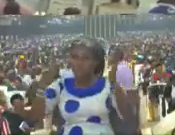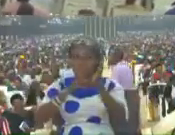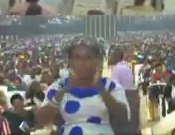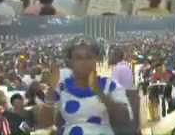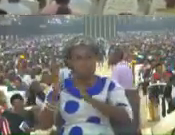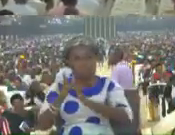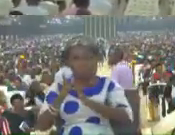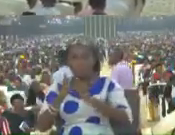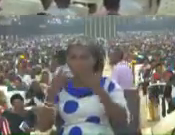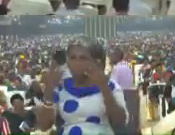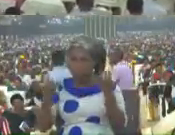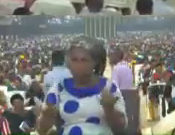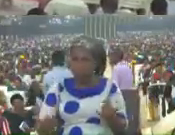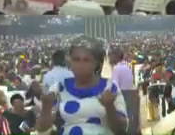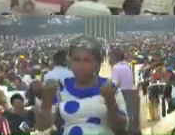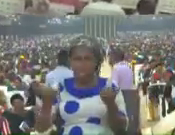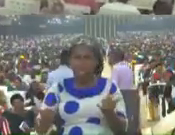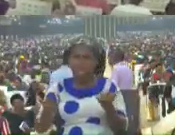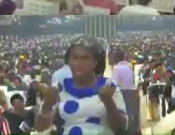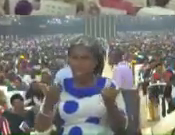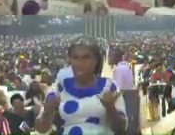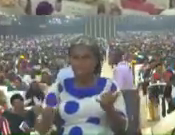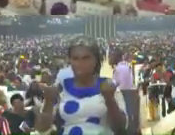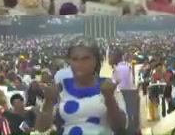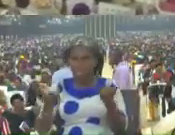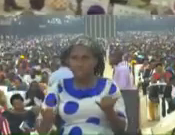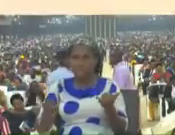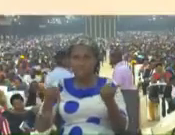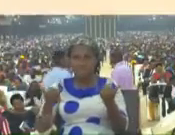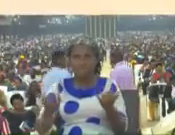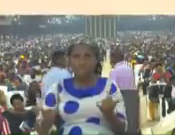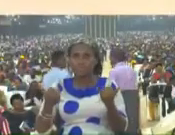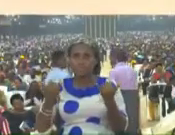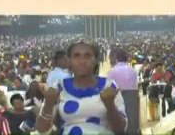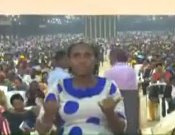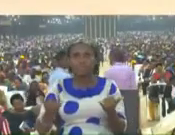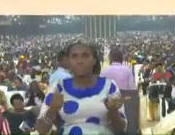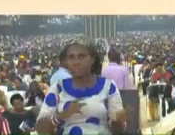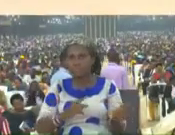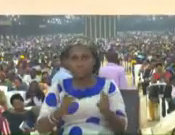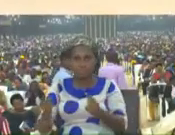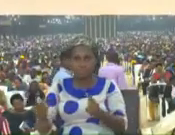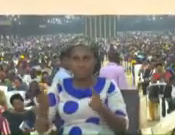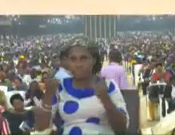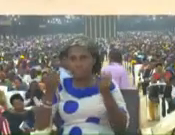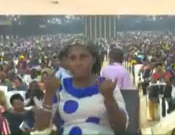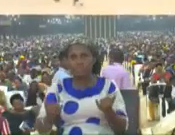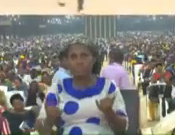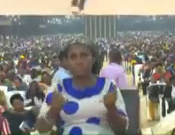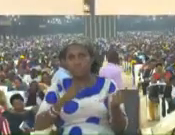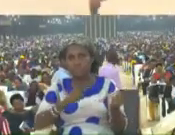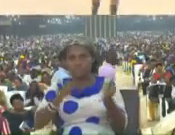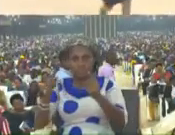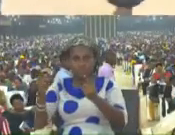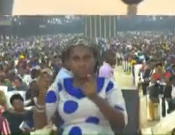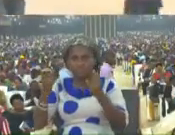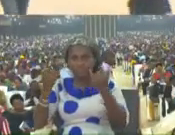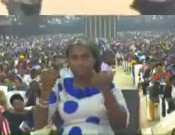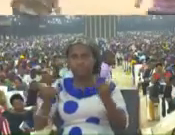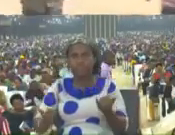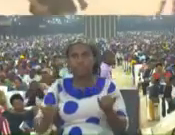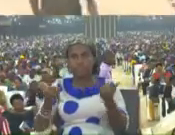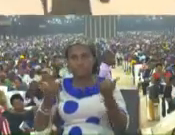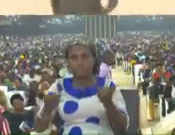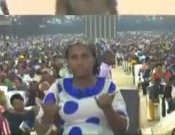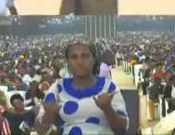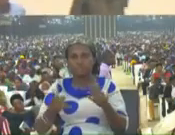The choice is a simple one. Jesus Christ said, those who are not for me are against me. It's either you are on the